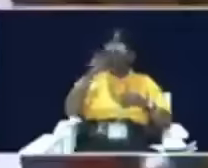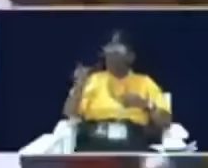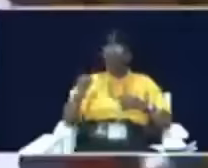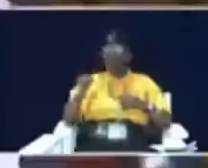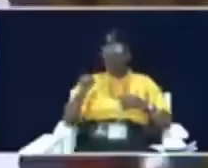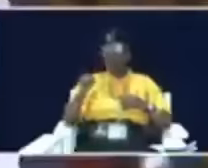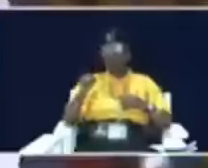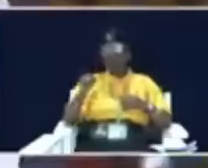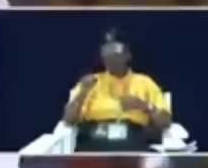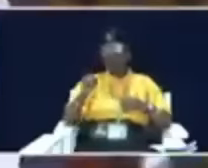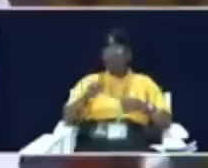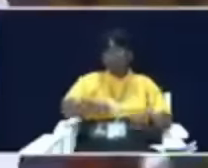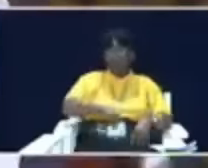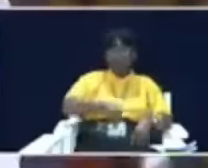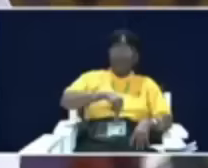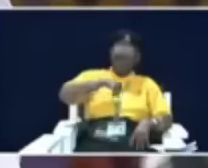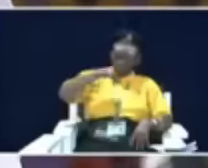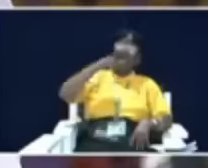Pride